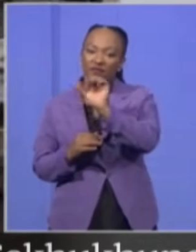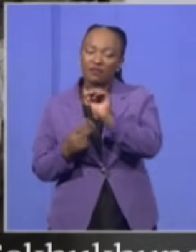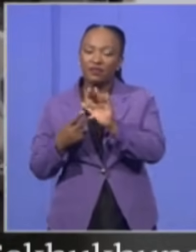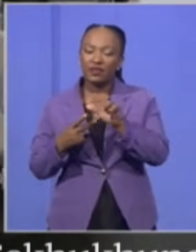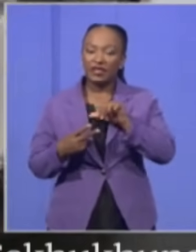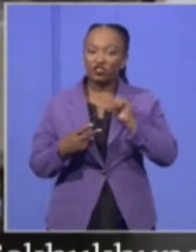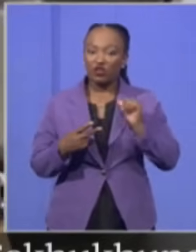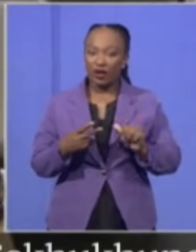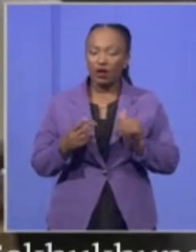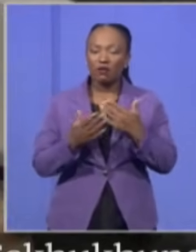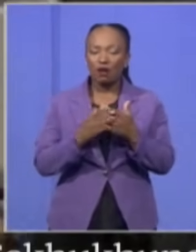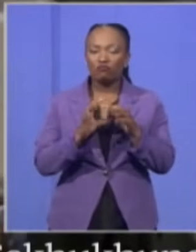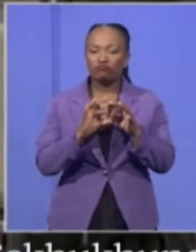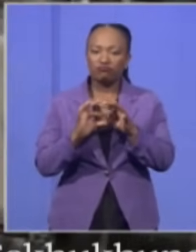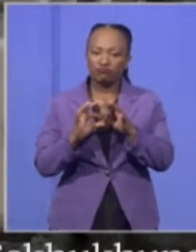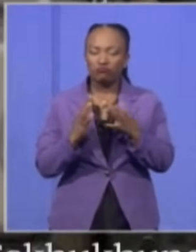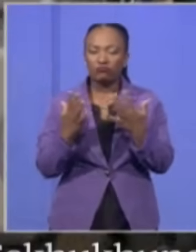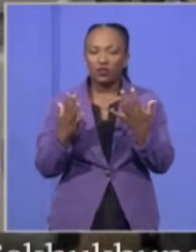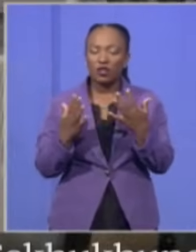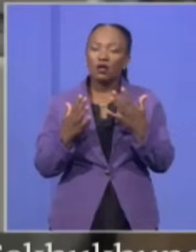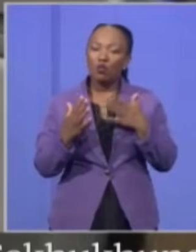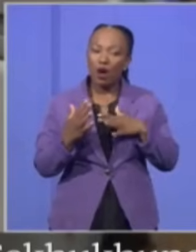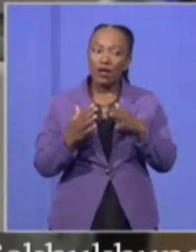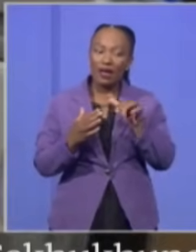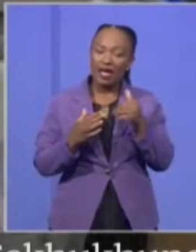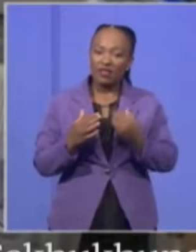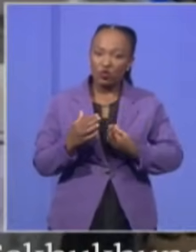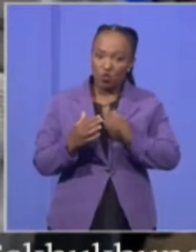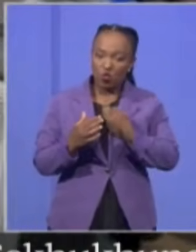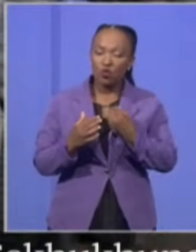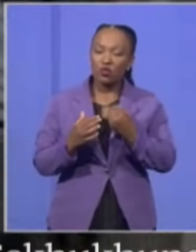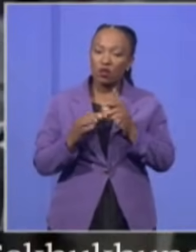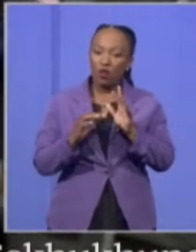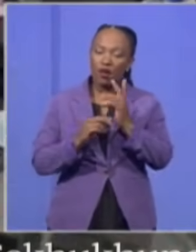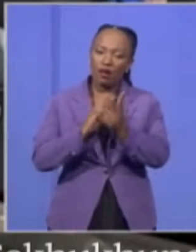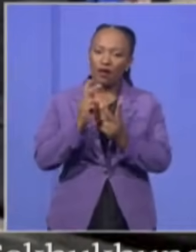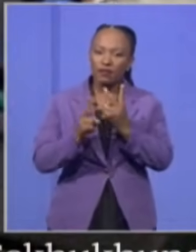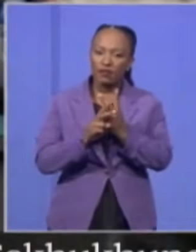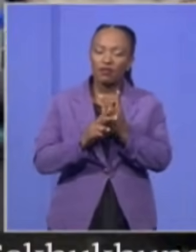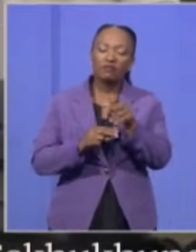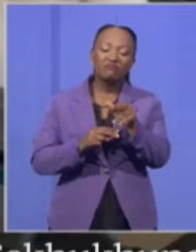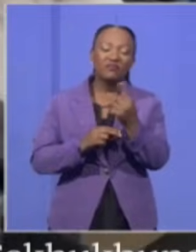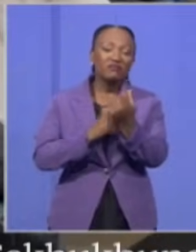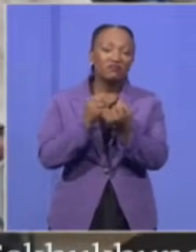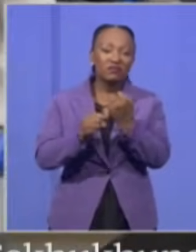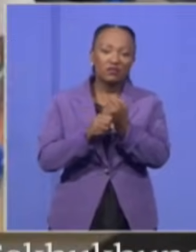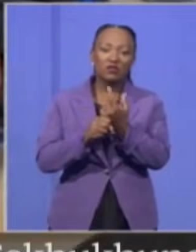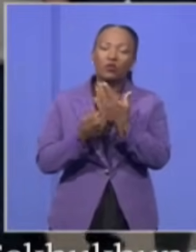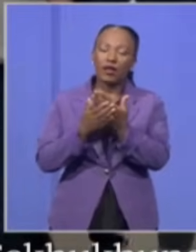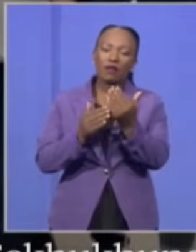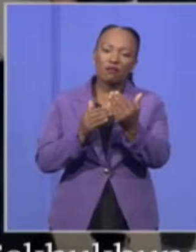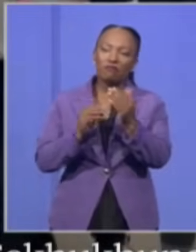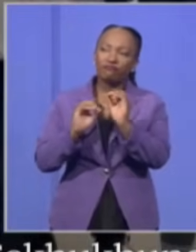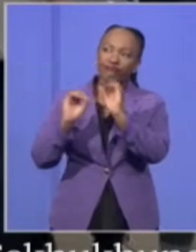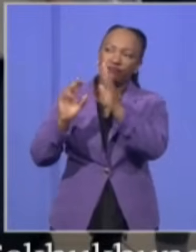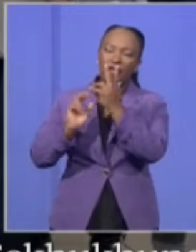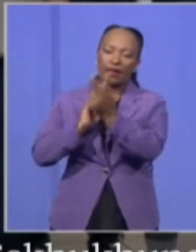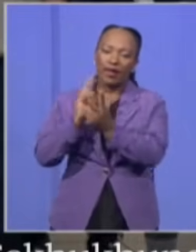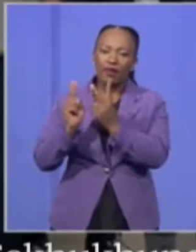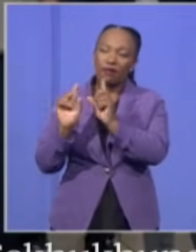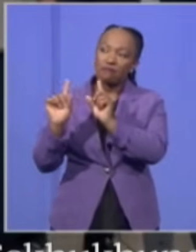China. Go na le leano la go romela baswa ba bangwe go la China ka lesolo le mo mengwageng yeo e tlago. Nna ke Koketšo Motau